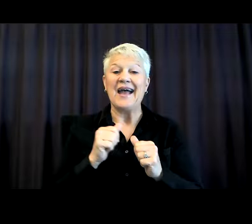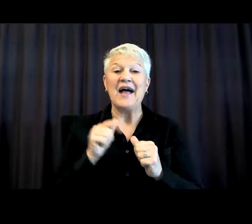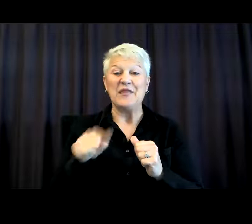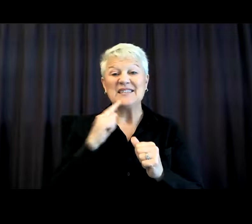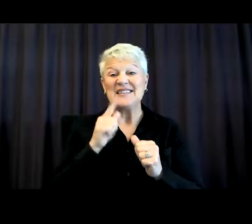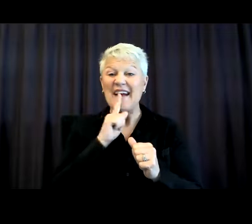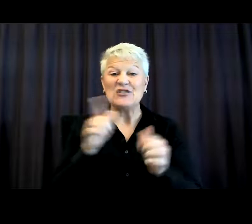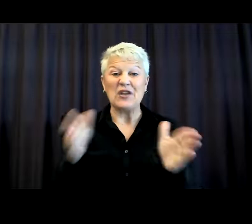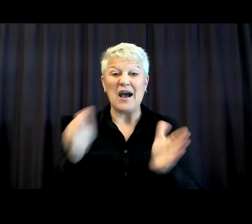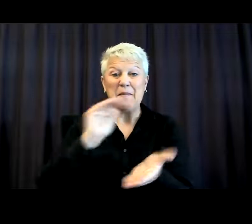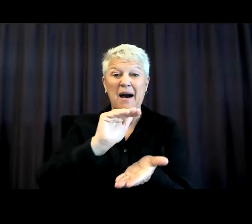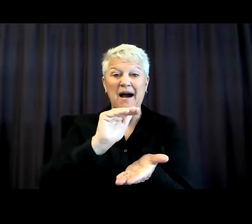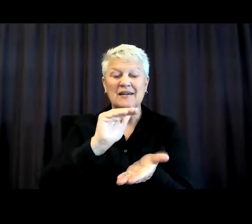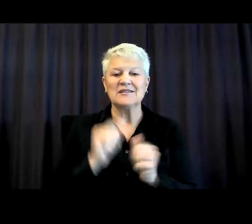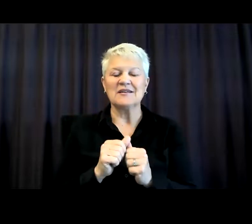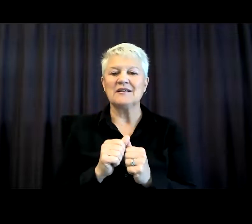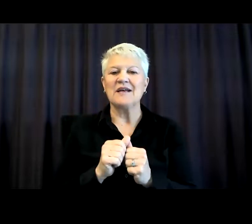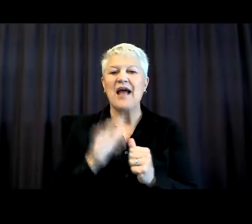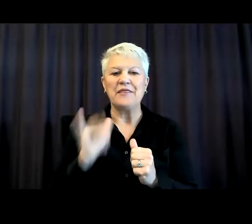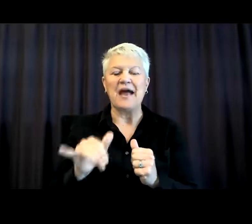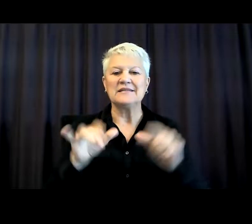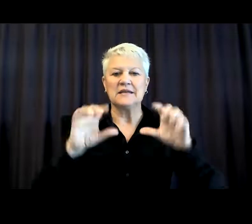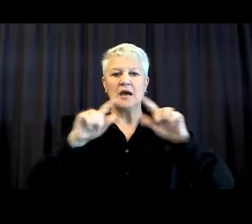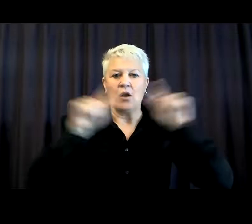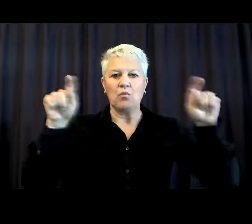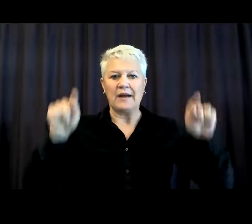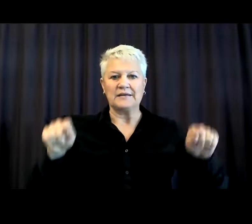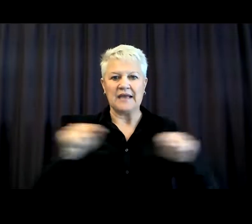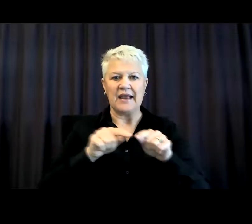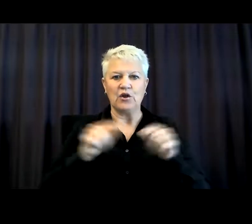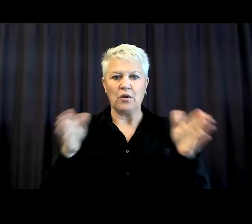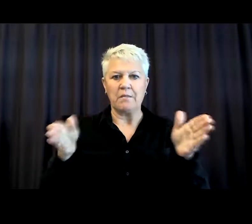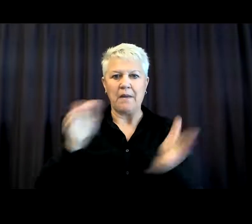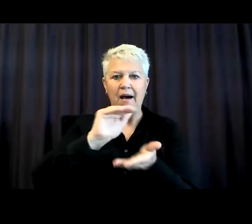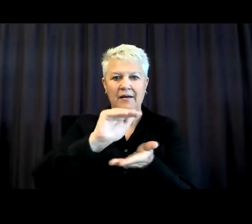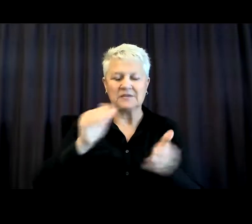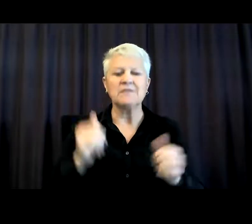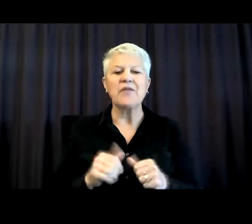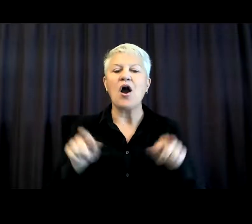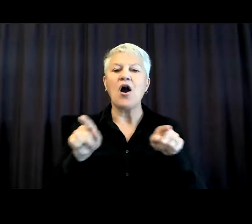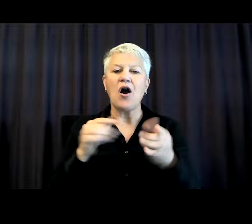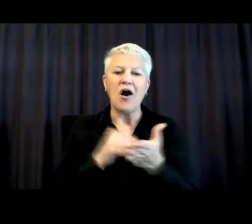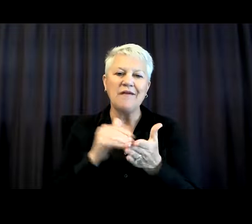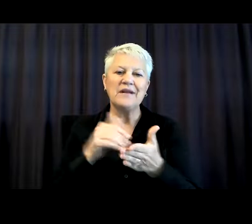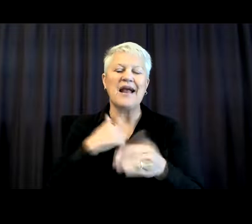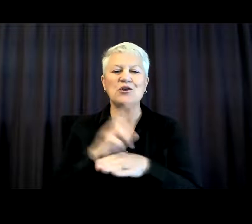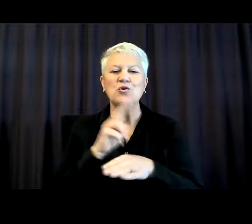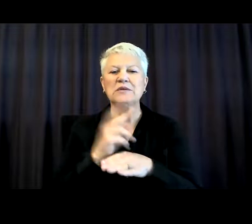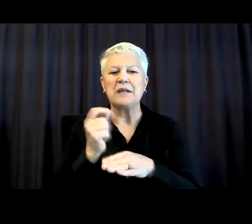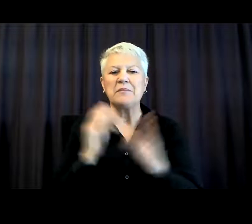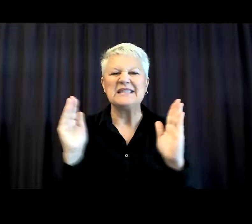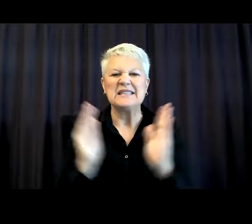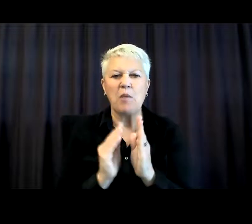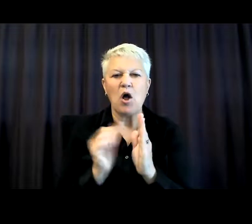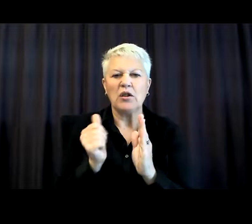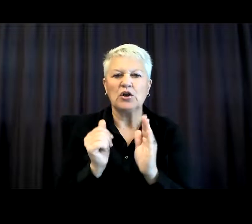box. This one happens to be a rectangular box, and I often will use a little bit smaller square